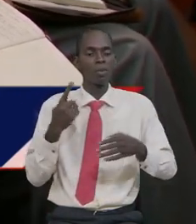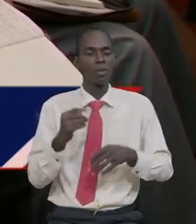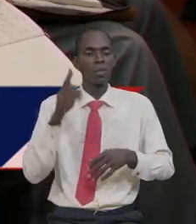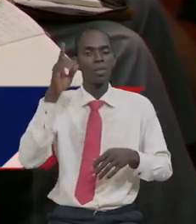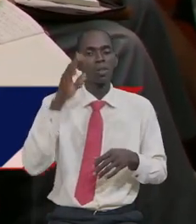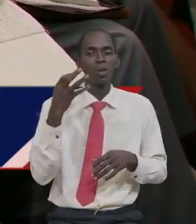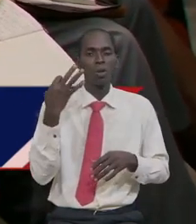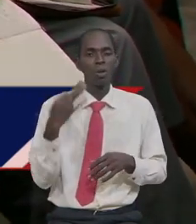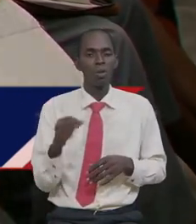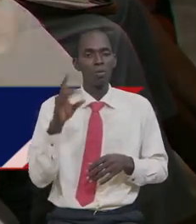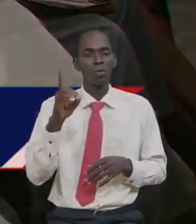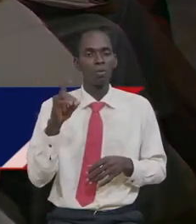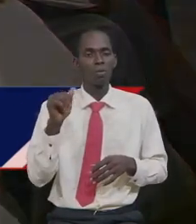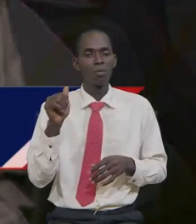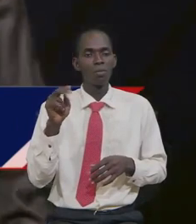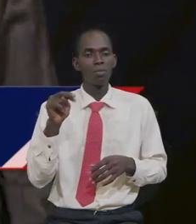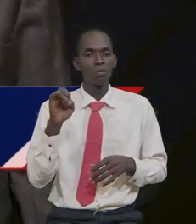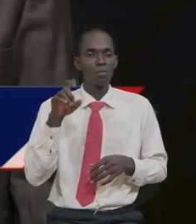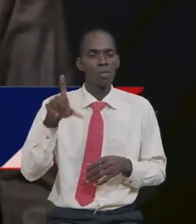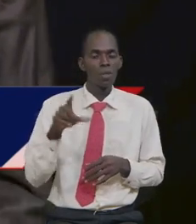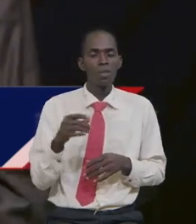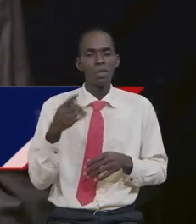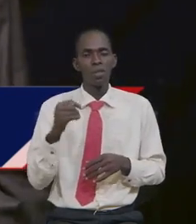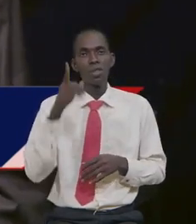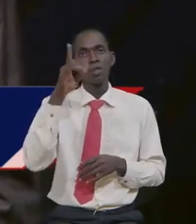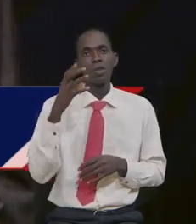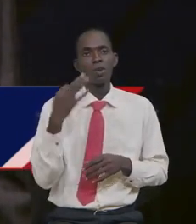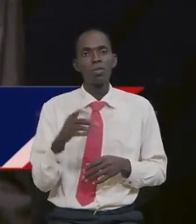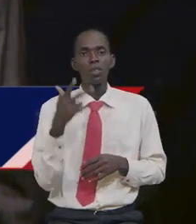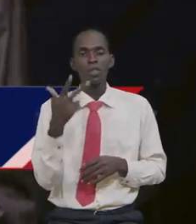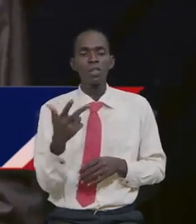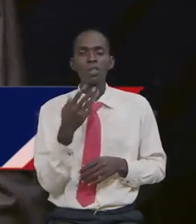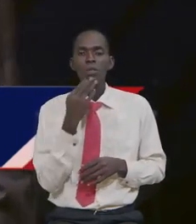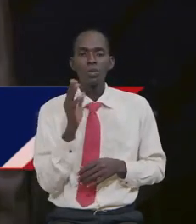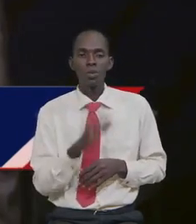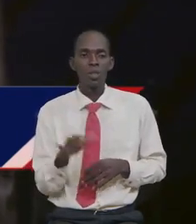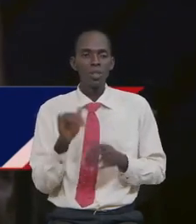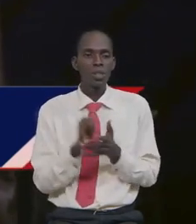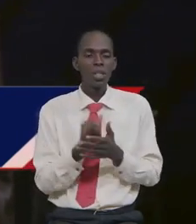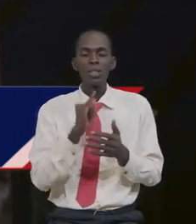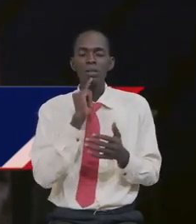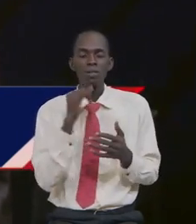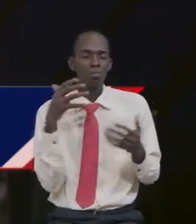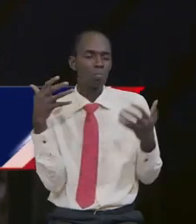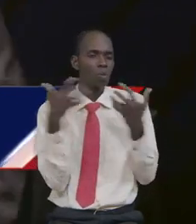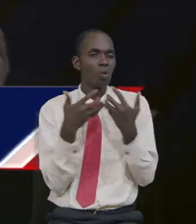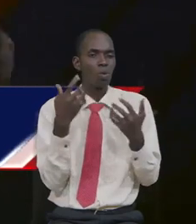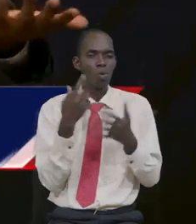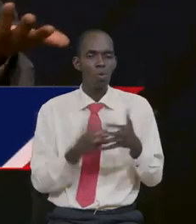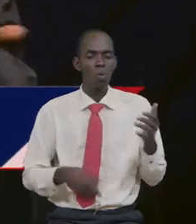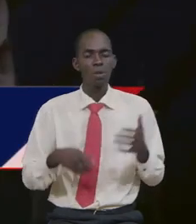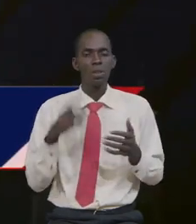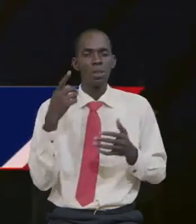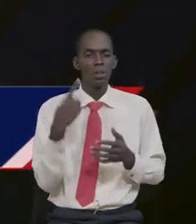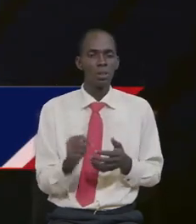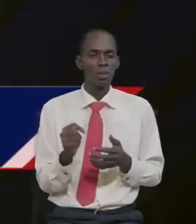God of Daniel, before the God of Shadrach, Meshach, and Abednego. That's exactly what Nebuchadnezzar also emphasized.